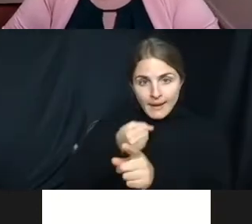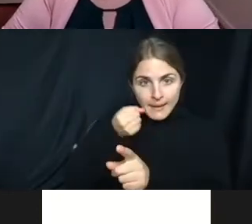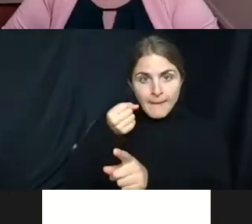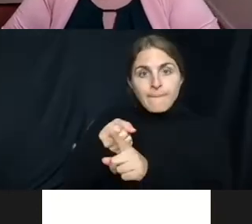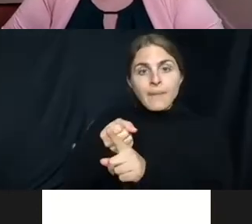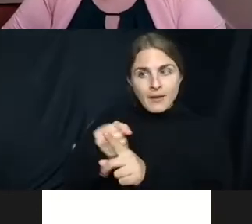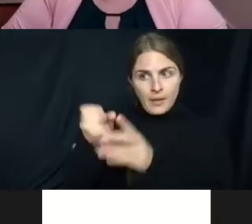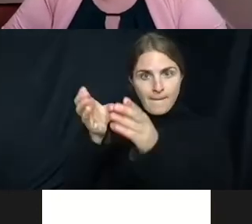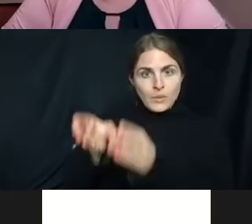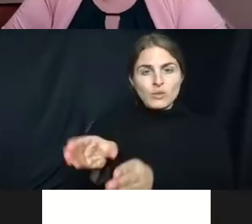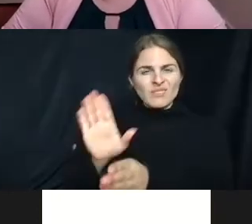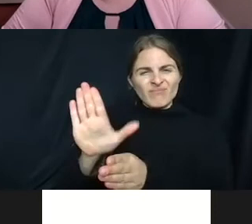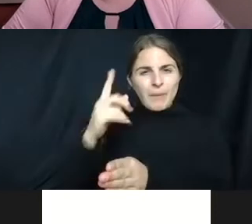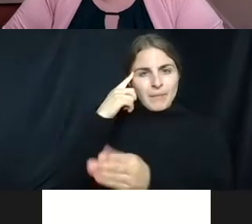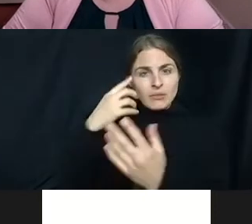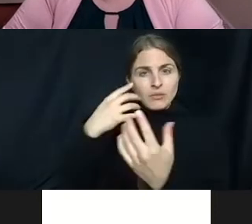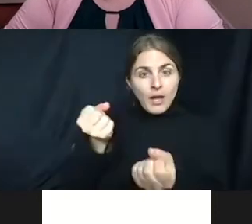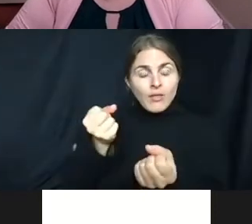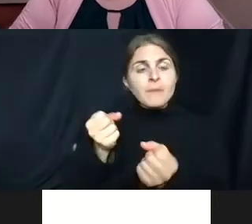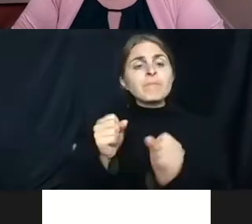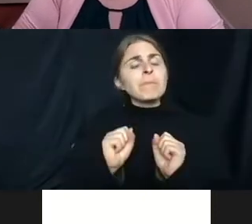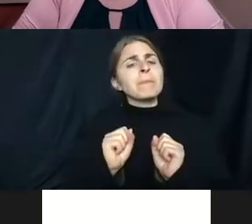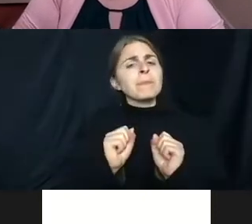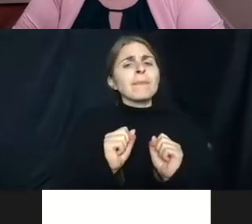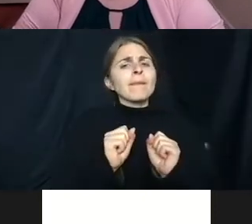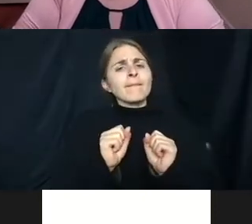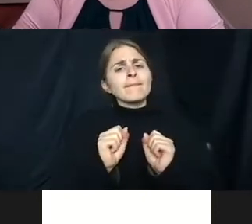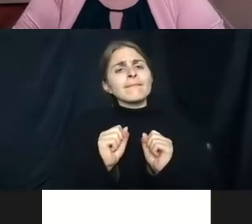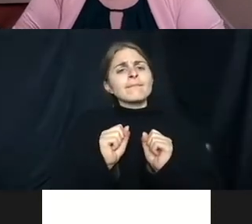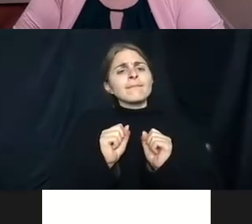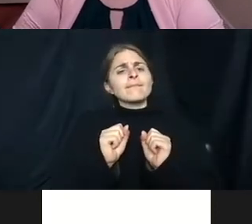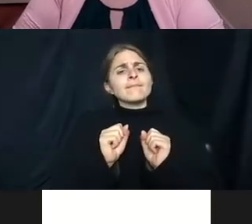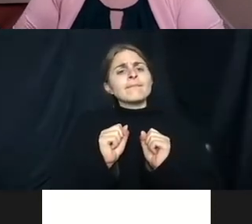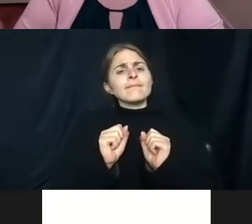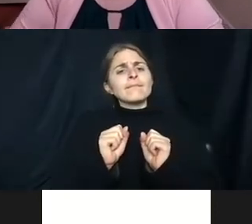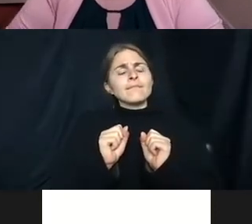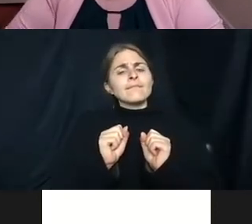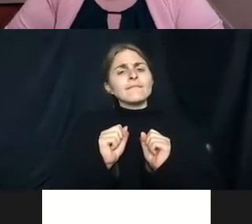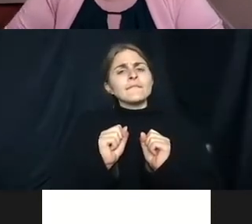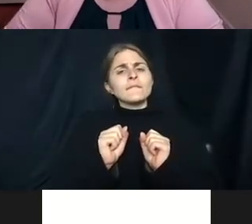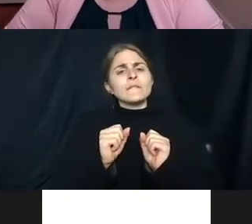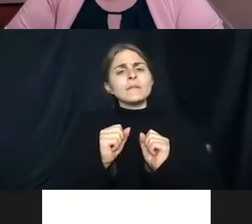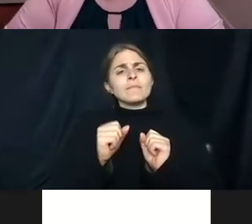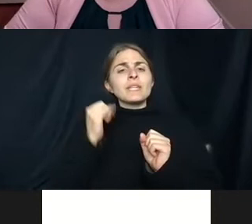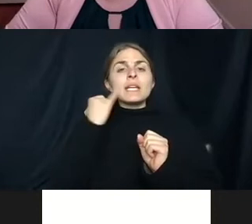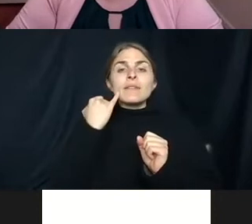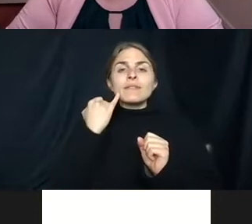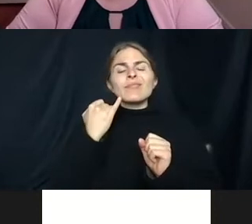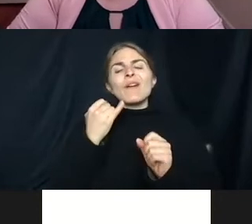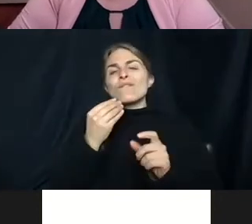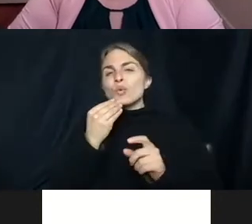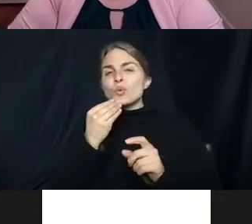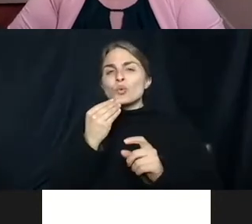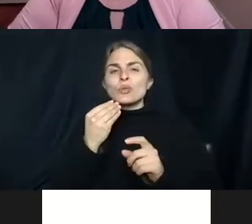health, generally I find that the biggest impact is really like if somebody is eating regularly and if they're eating